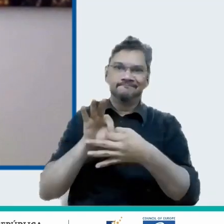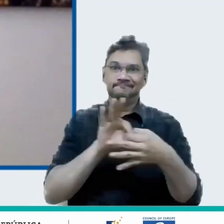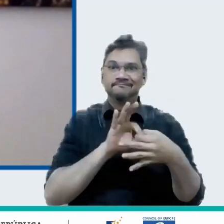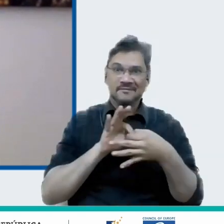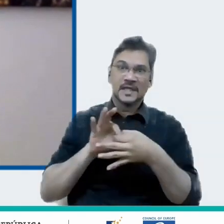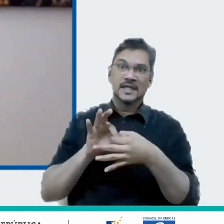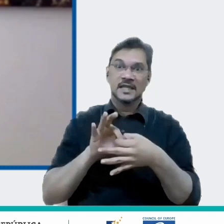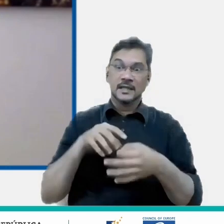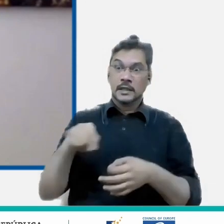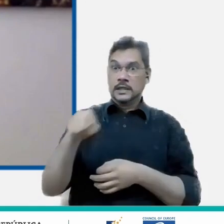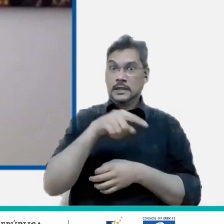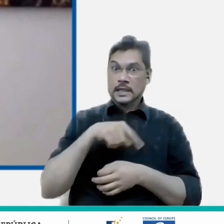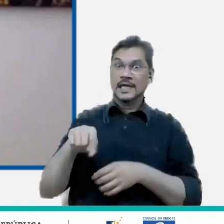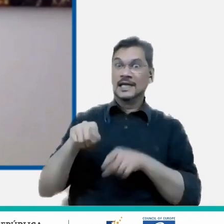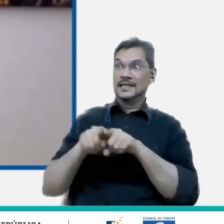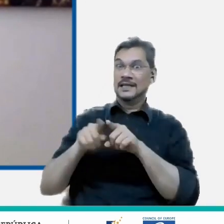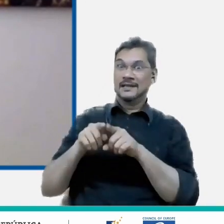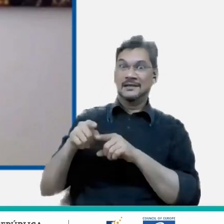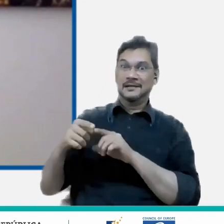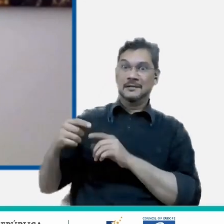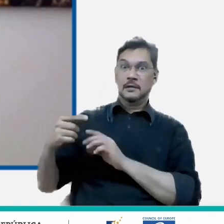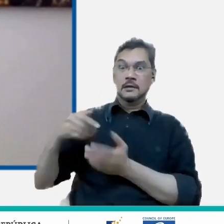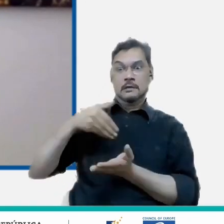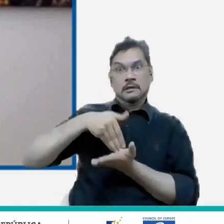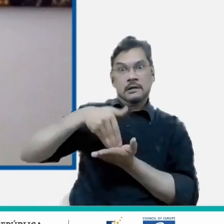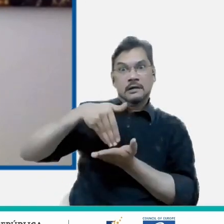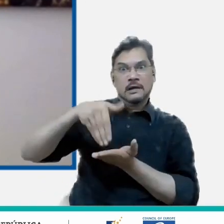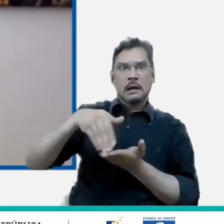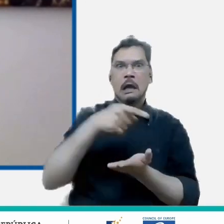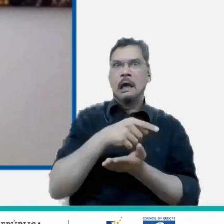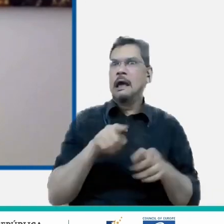by the roadmap. And let me add at the end of my intervention